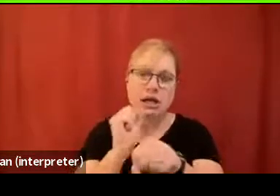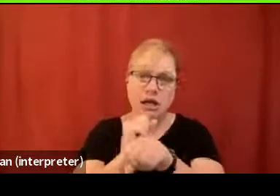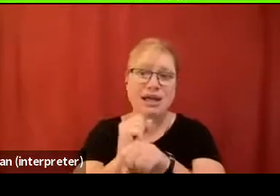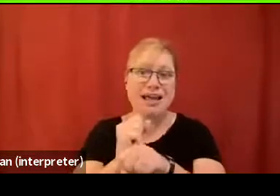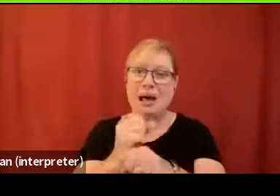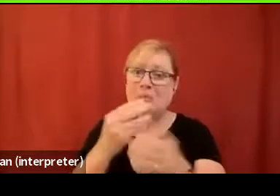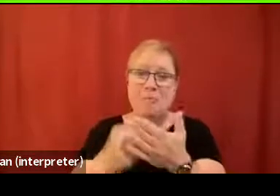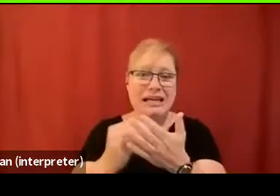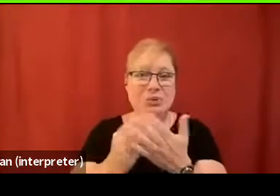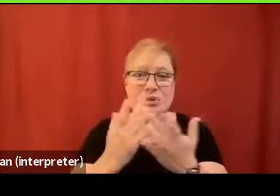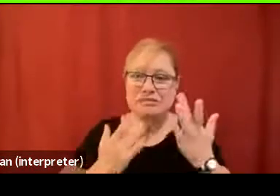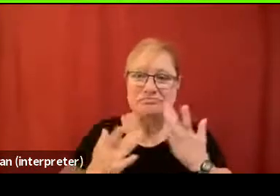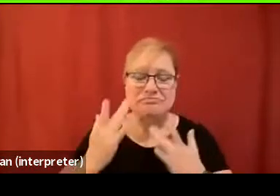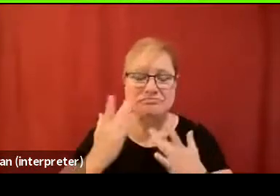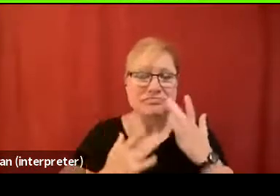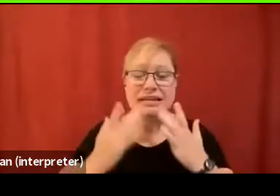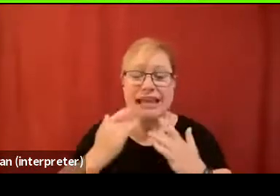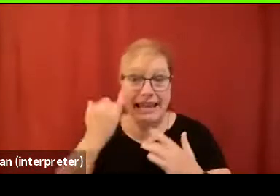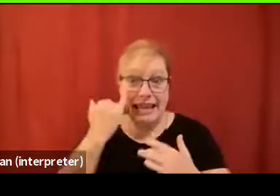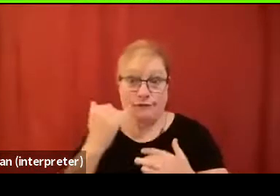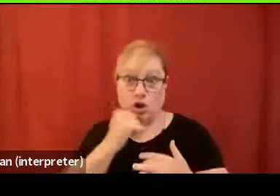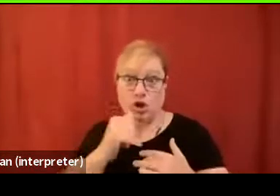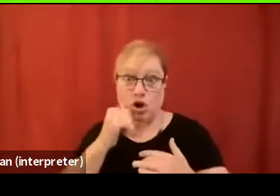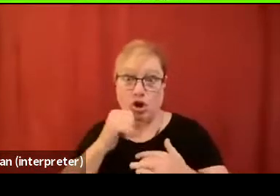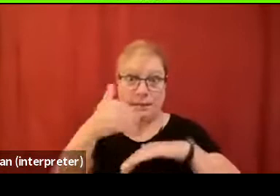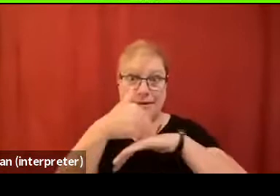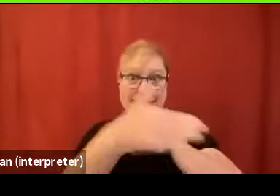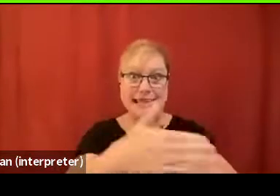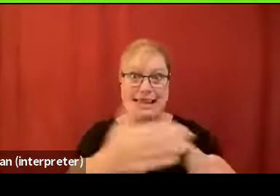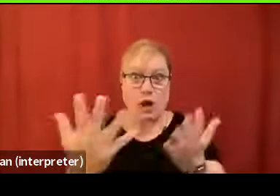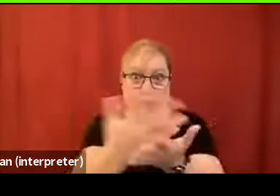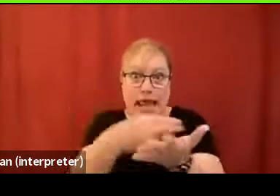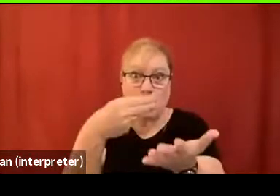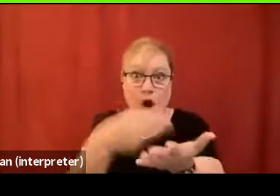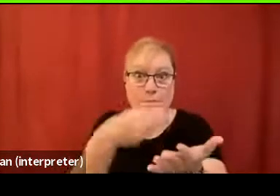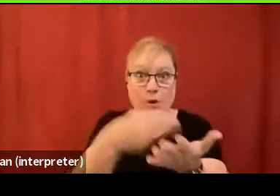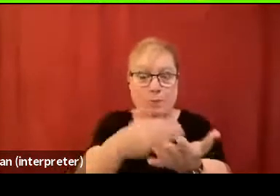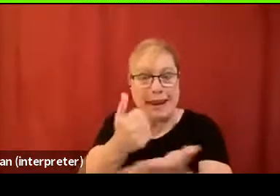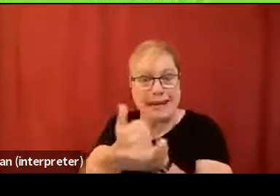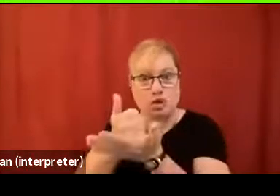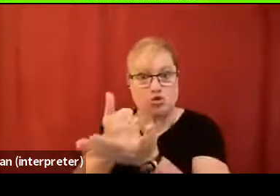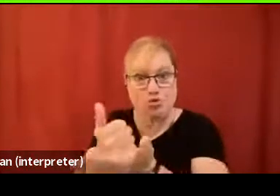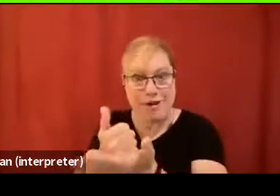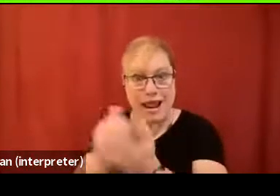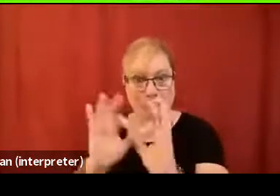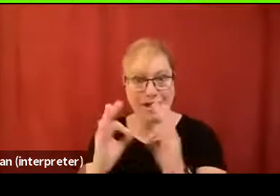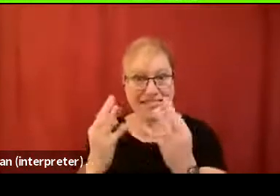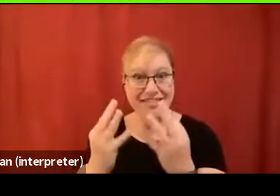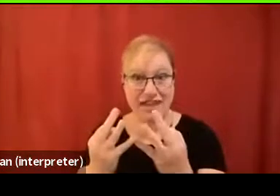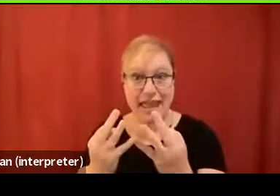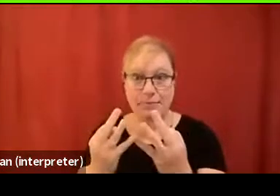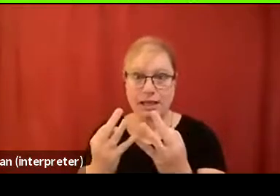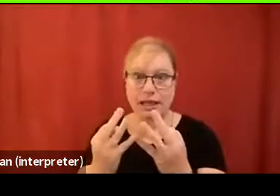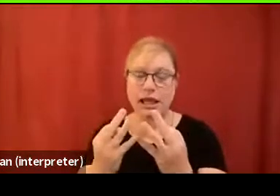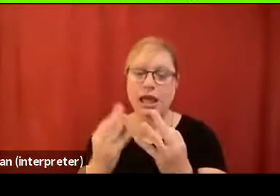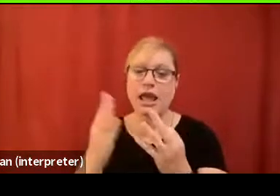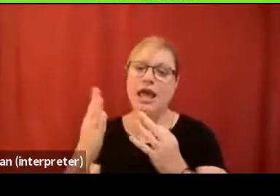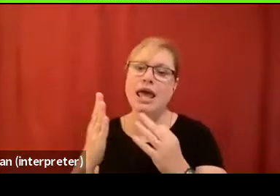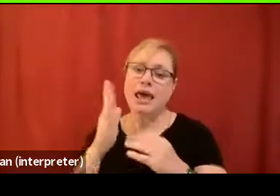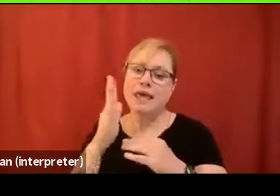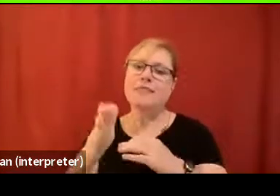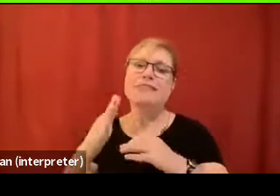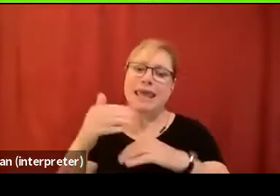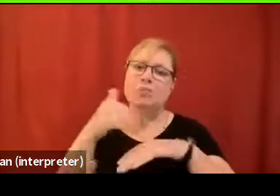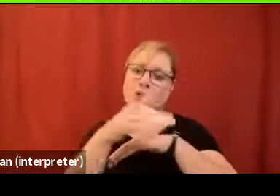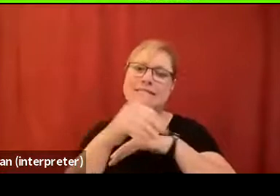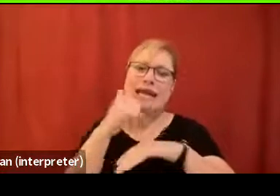girl could go out and make money to supplement the family income, she's going to do that. And girls